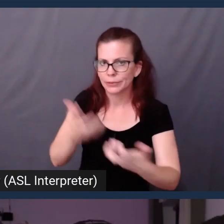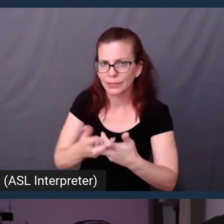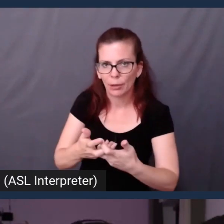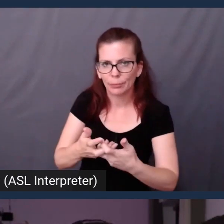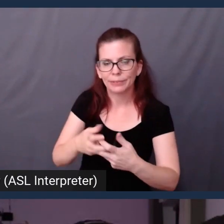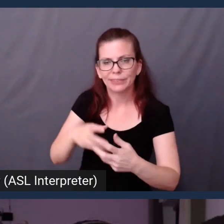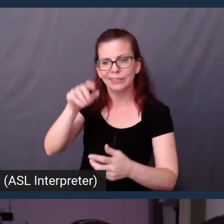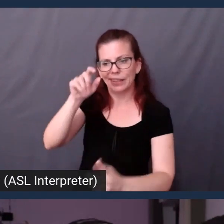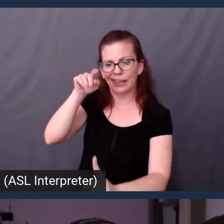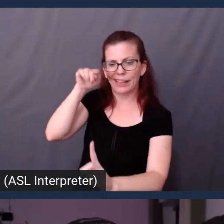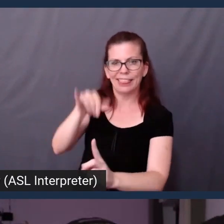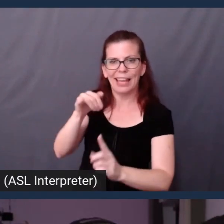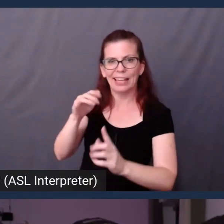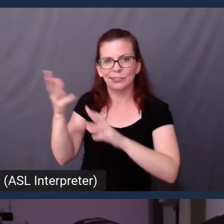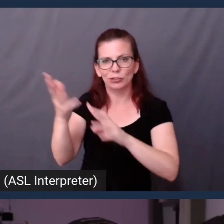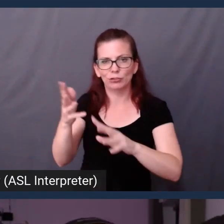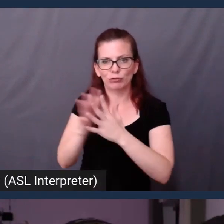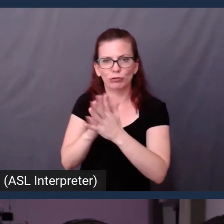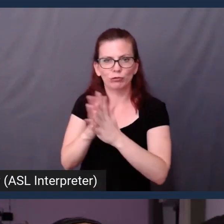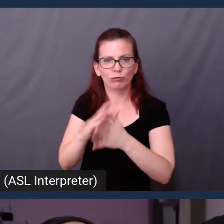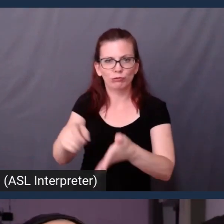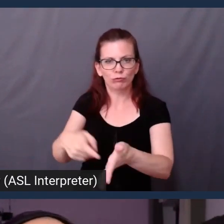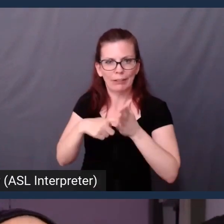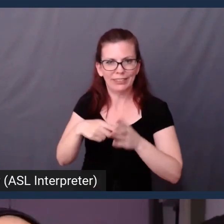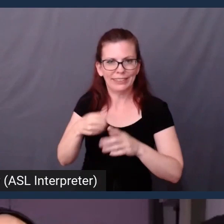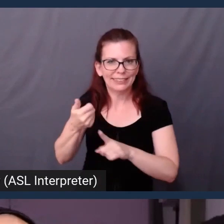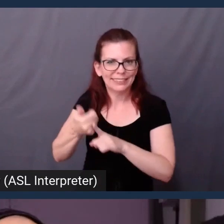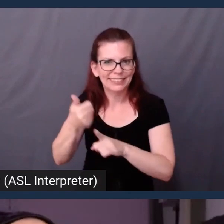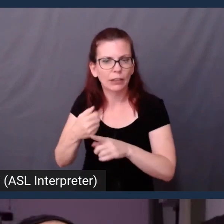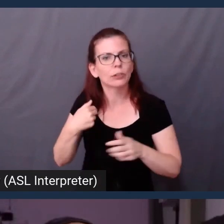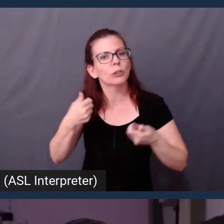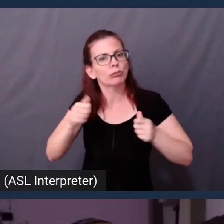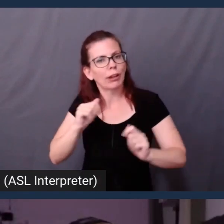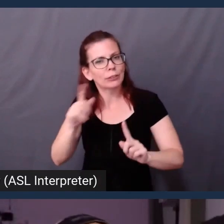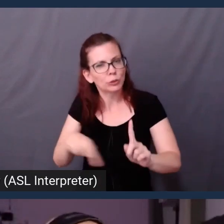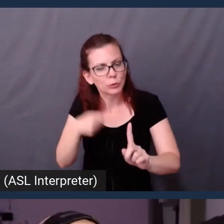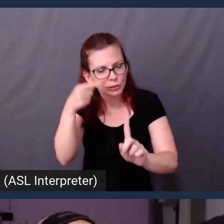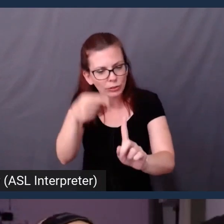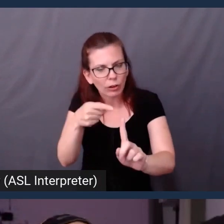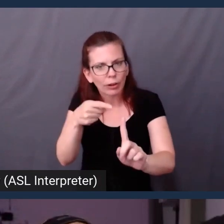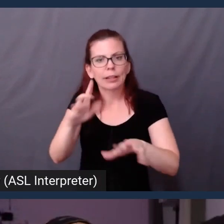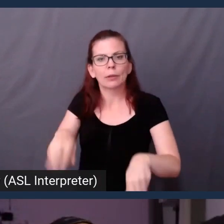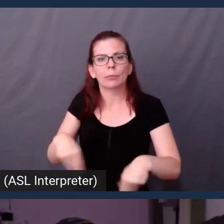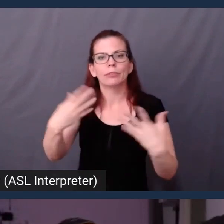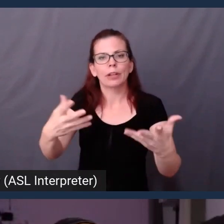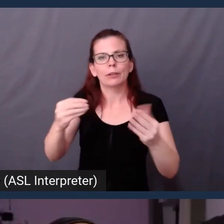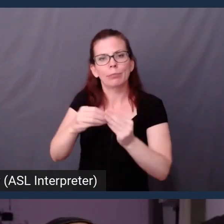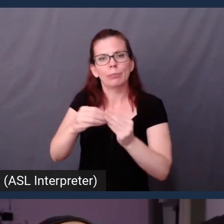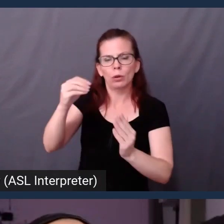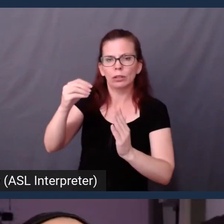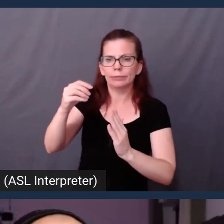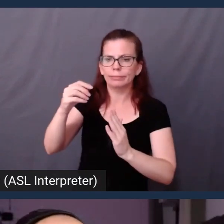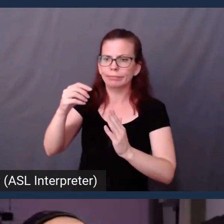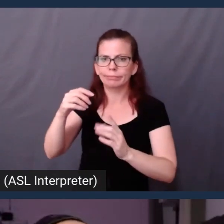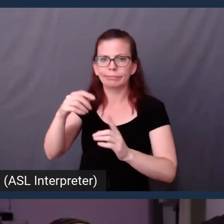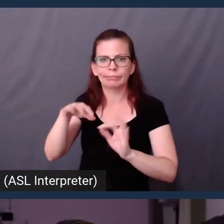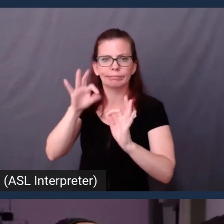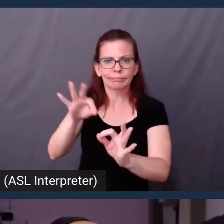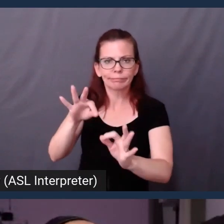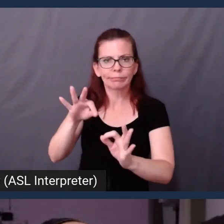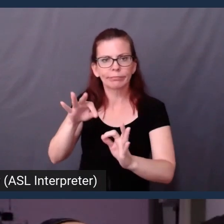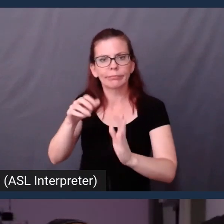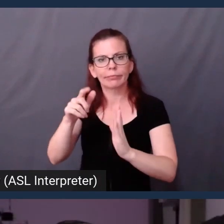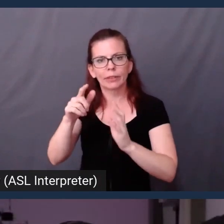themselves. So with this release, we are trying to target and provide a bit more of an optimized